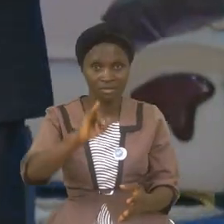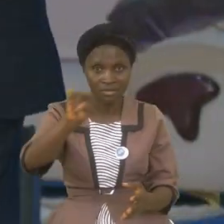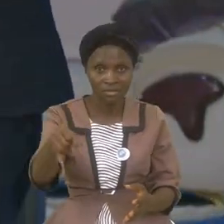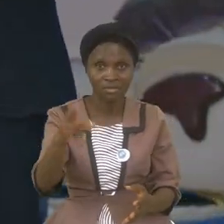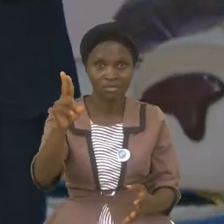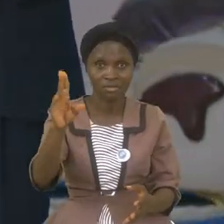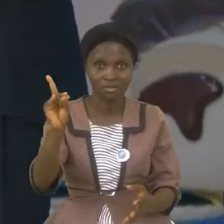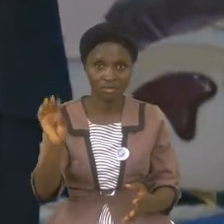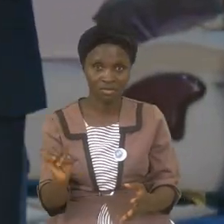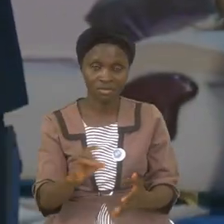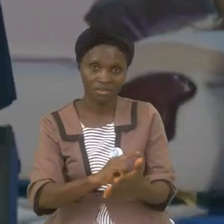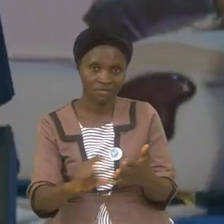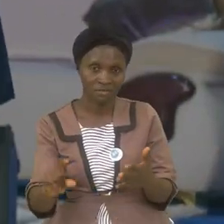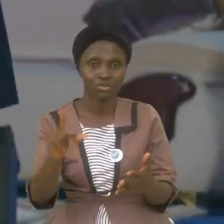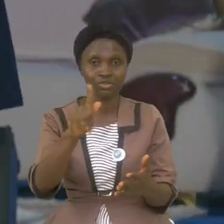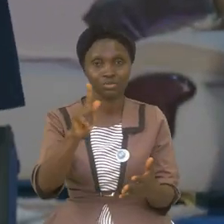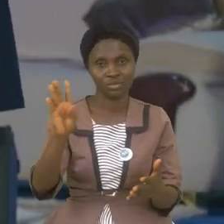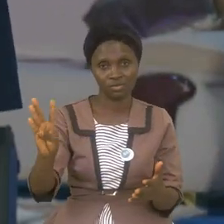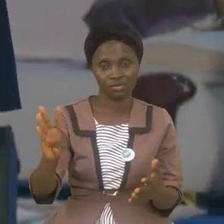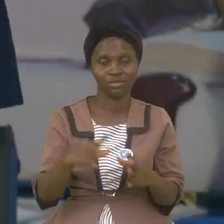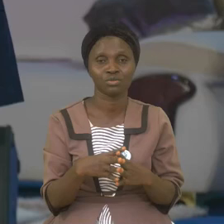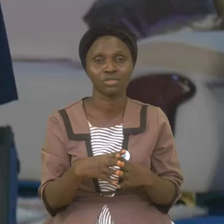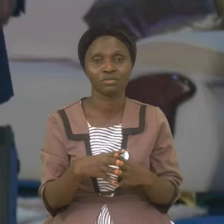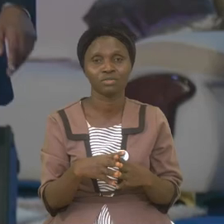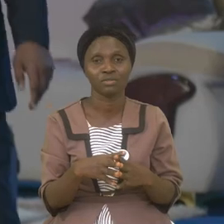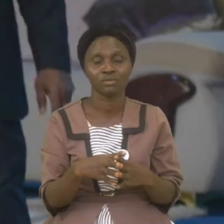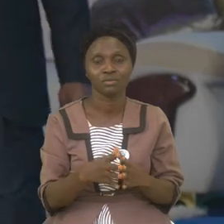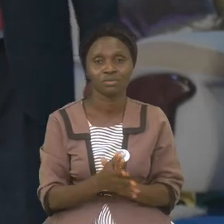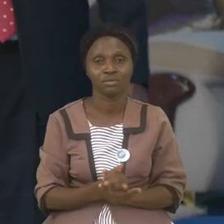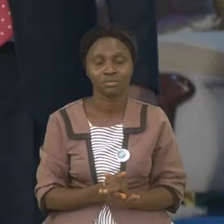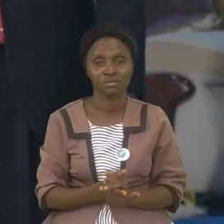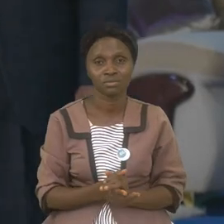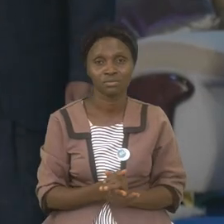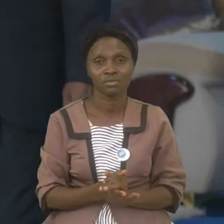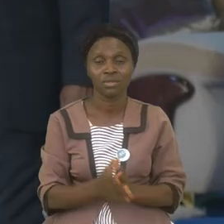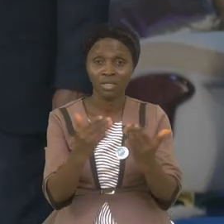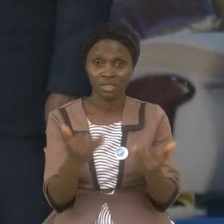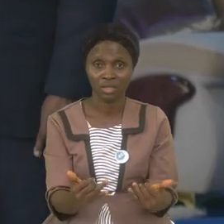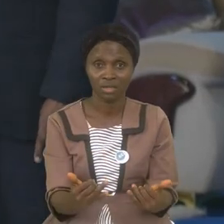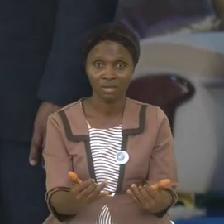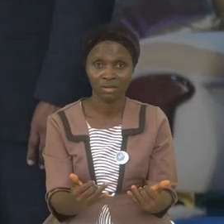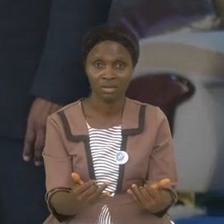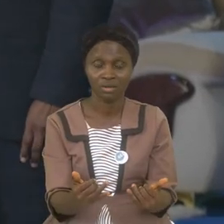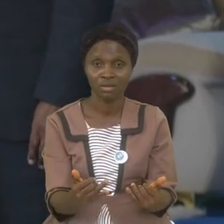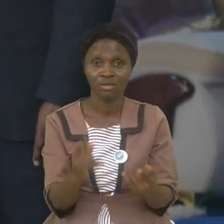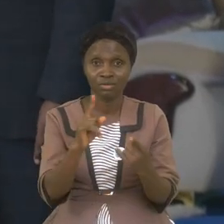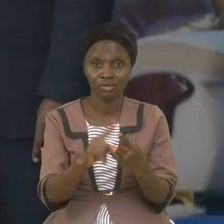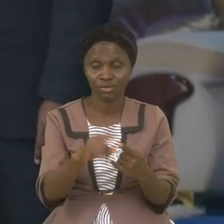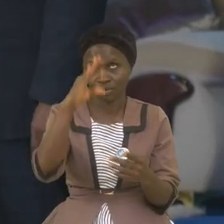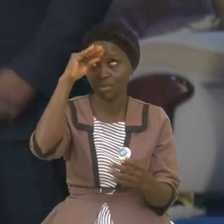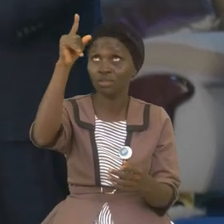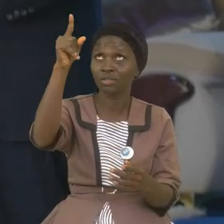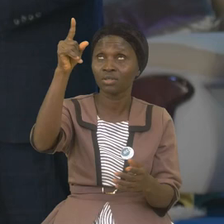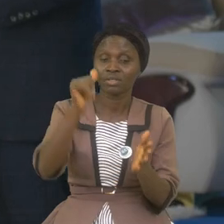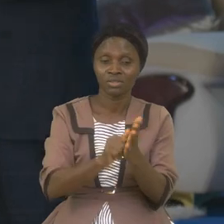verse 24. Jude chapter 1, we're looking at verse 24. Now unto him that